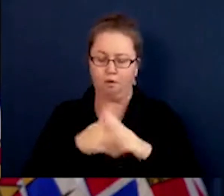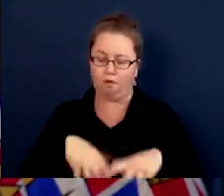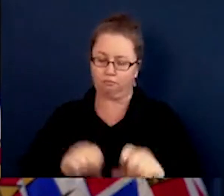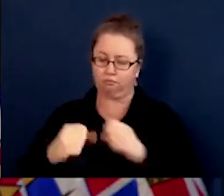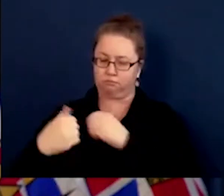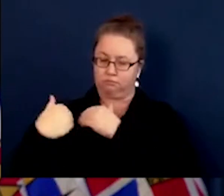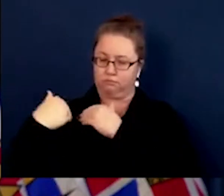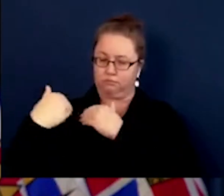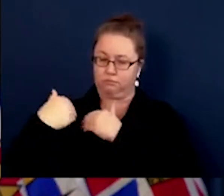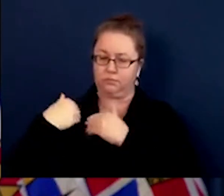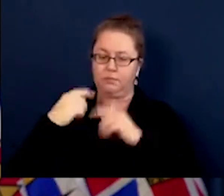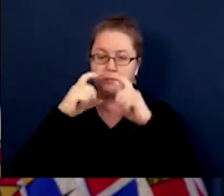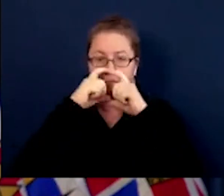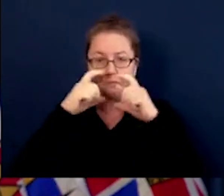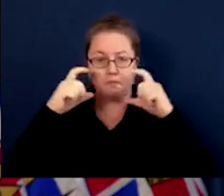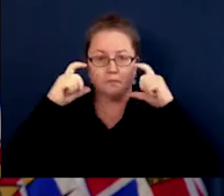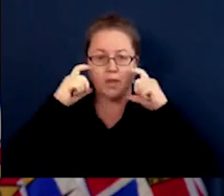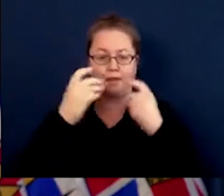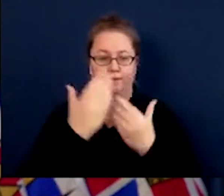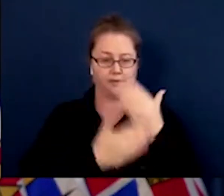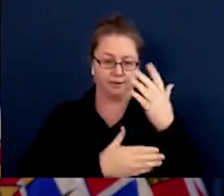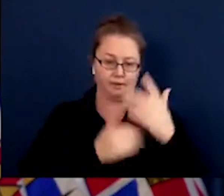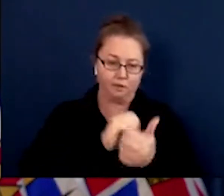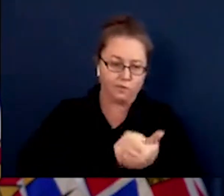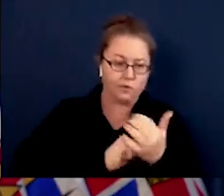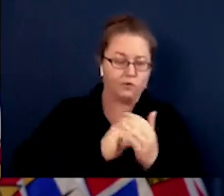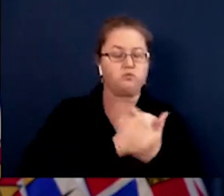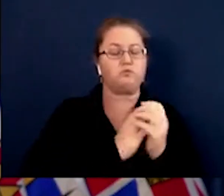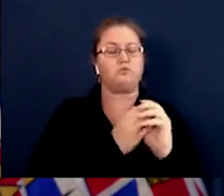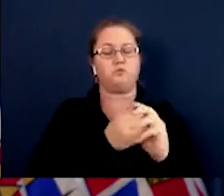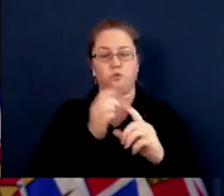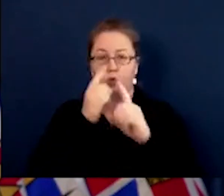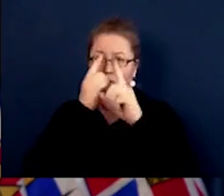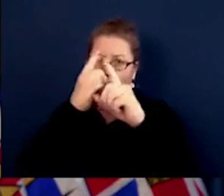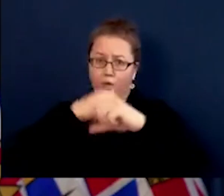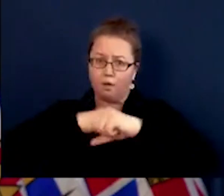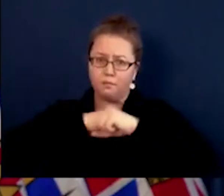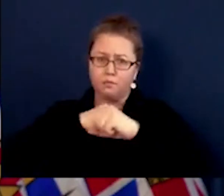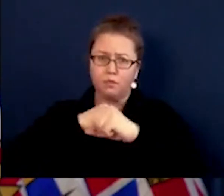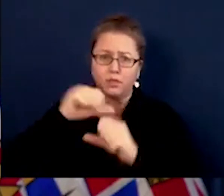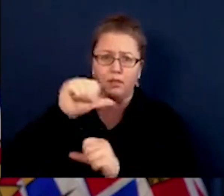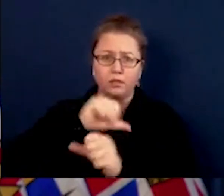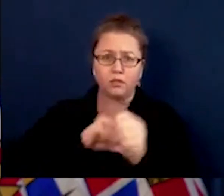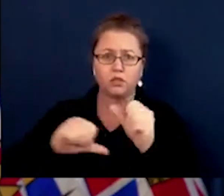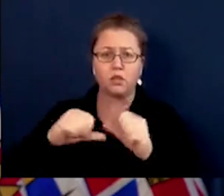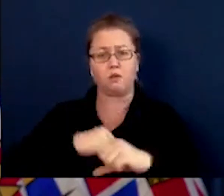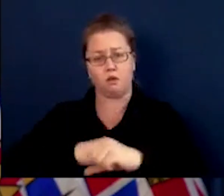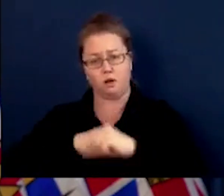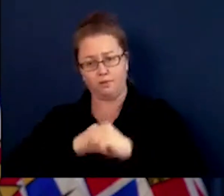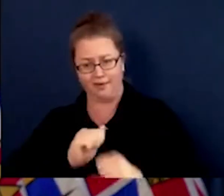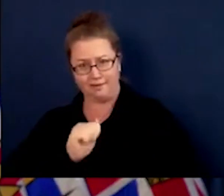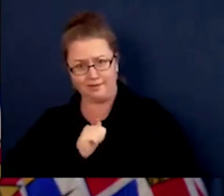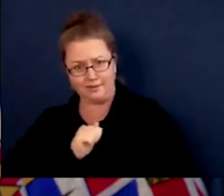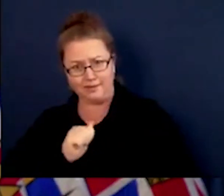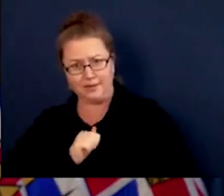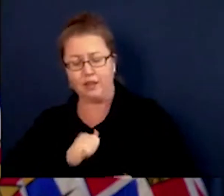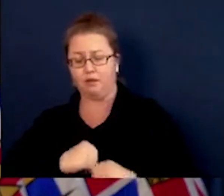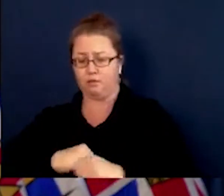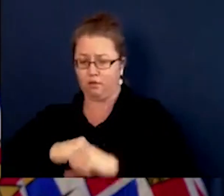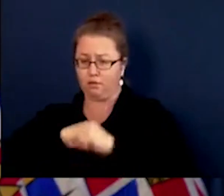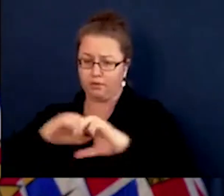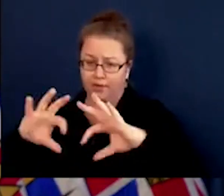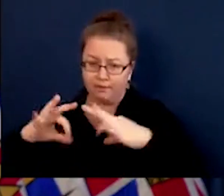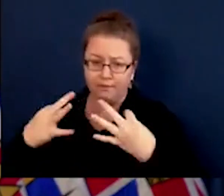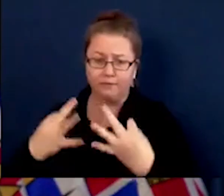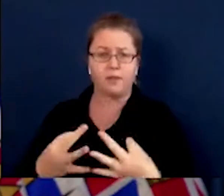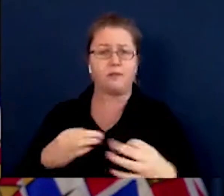those measures which protect those who are closest to us, and to protect our communities, and to protect those we don't know. What